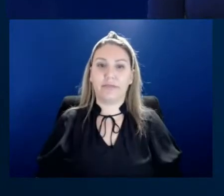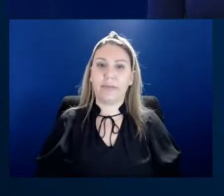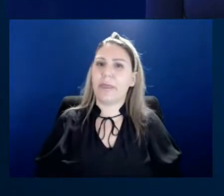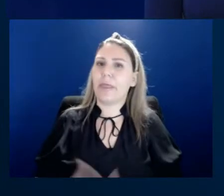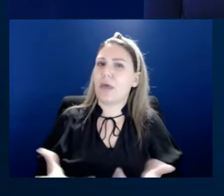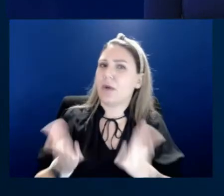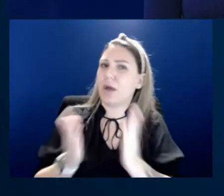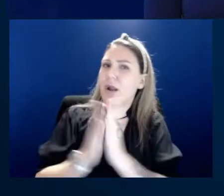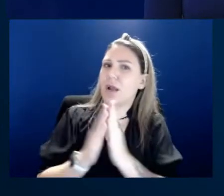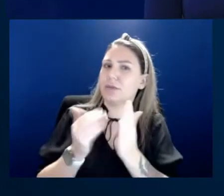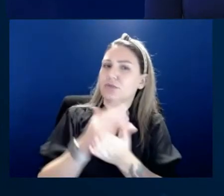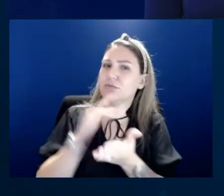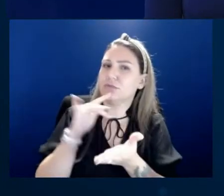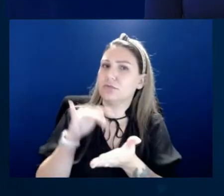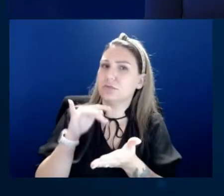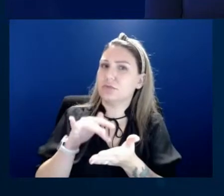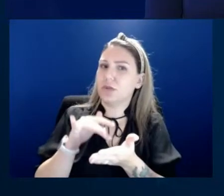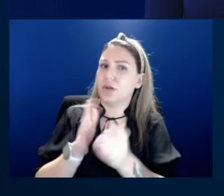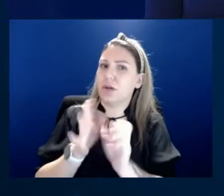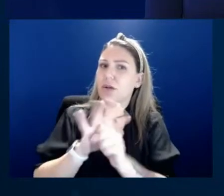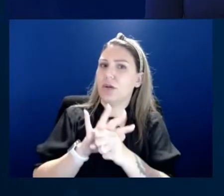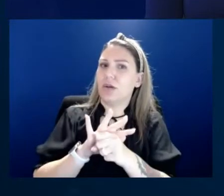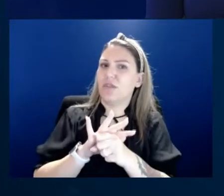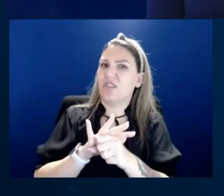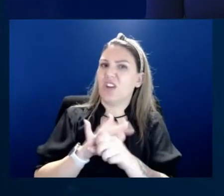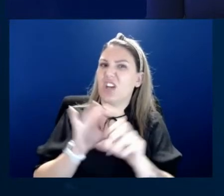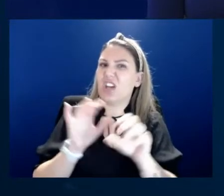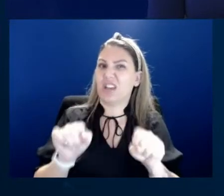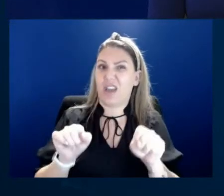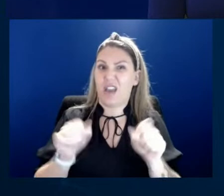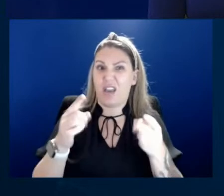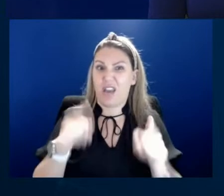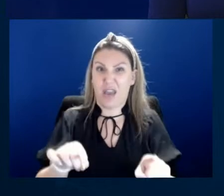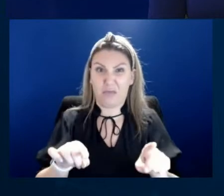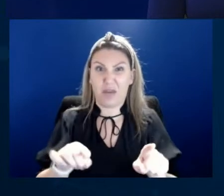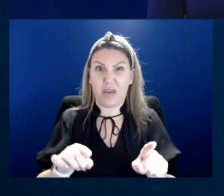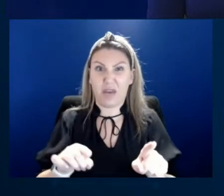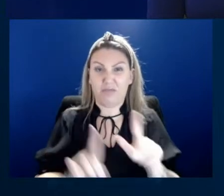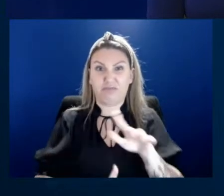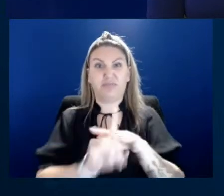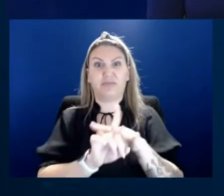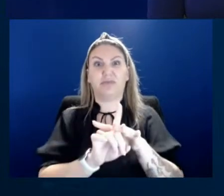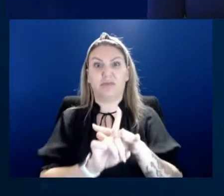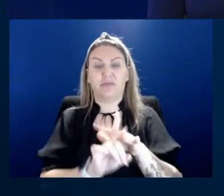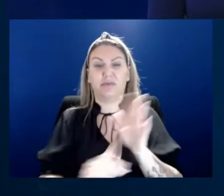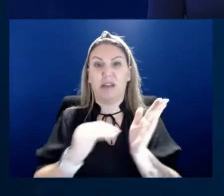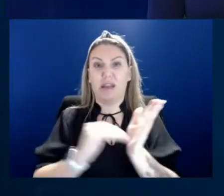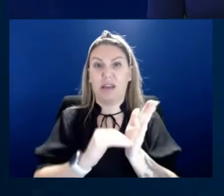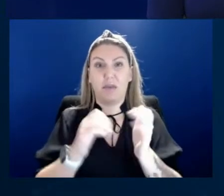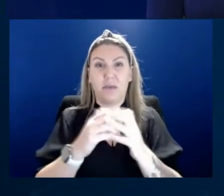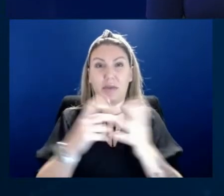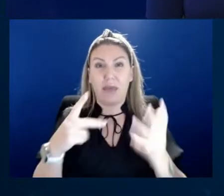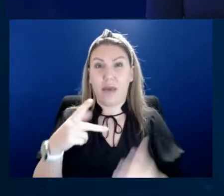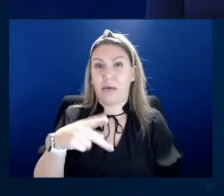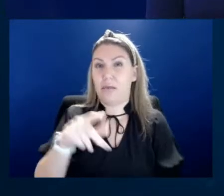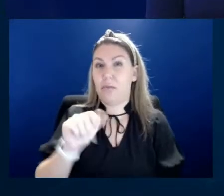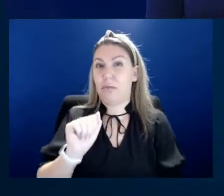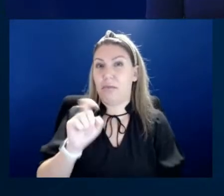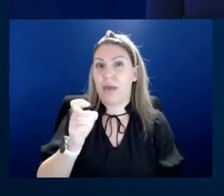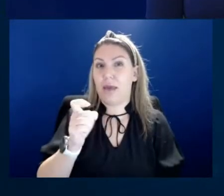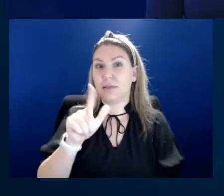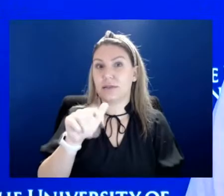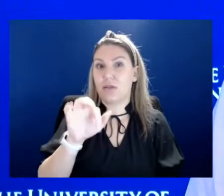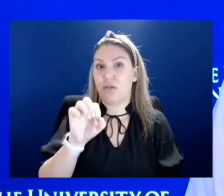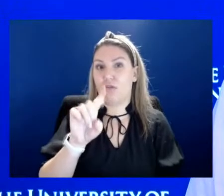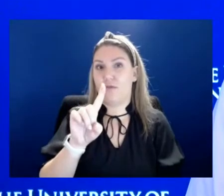new study that finds that COVID can rebound in people that haven't even taken Paxlovid. What do we need to know about that? Yeah, we know